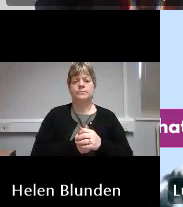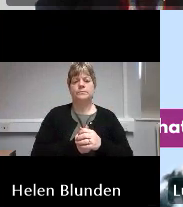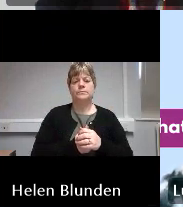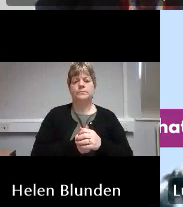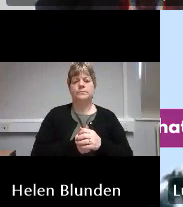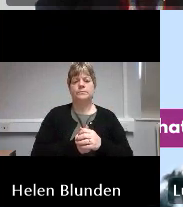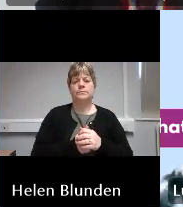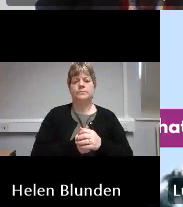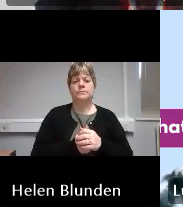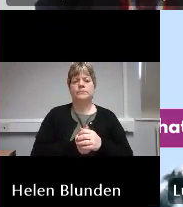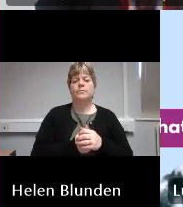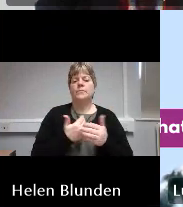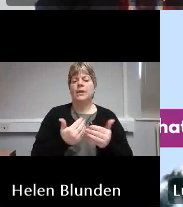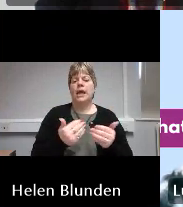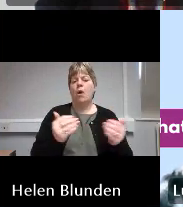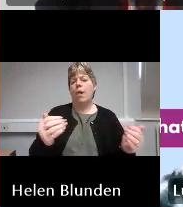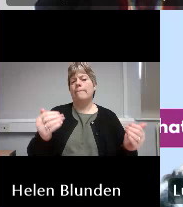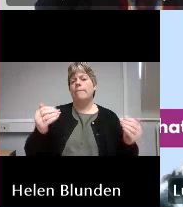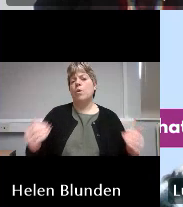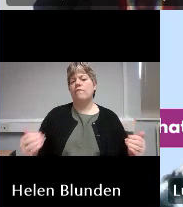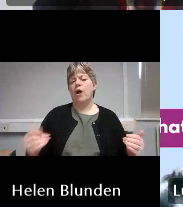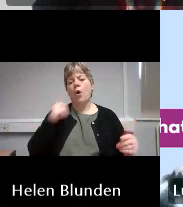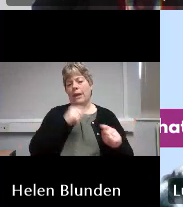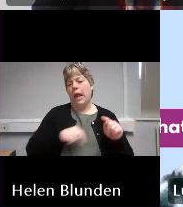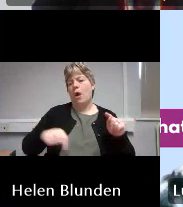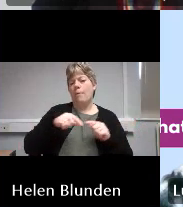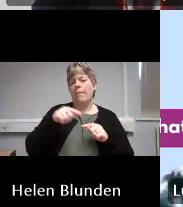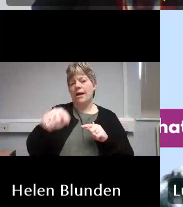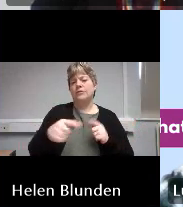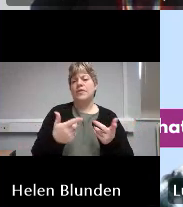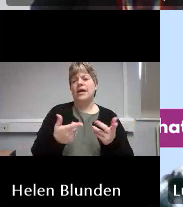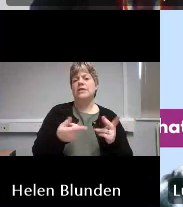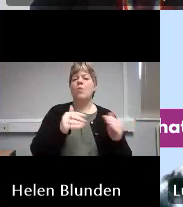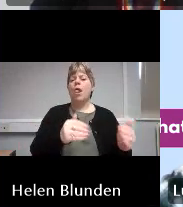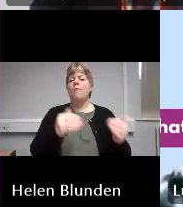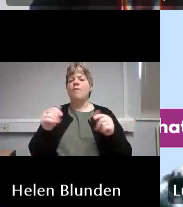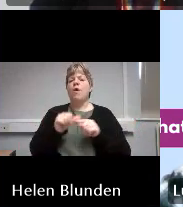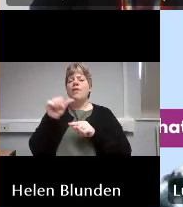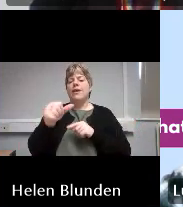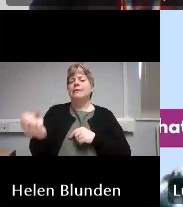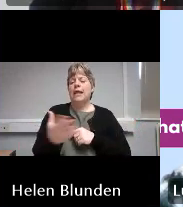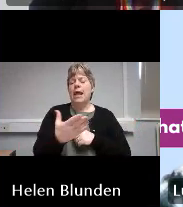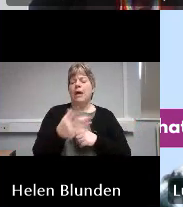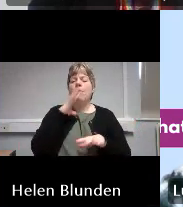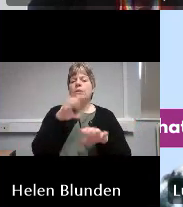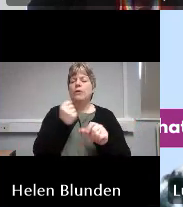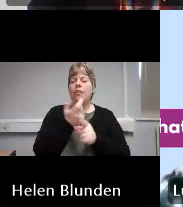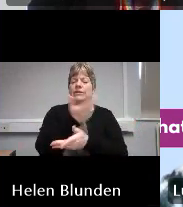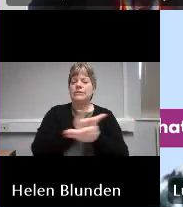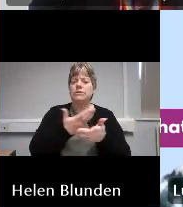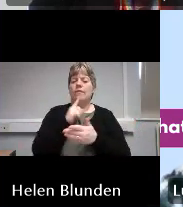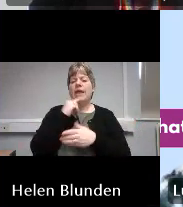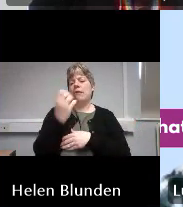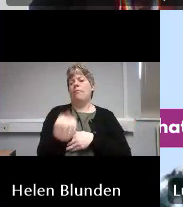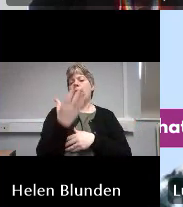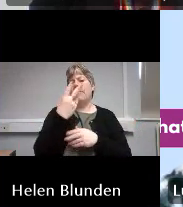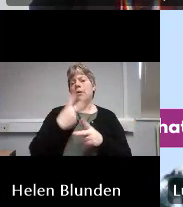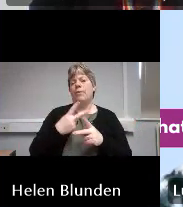I'm going to move on, but we can come back to this, can't we, Maggie? If we move on to the next slide, and then when we start the discussion, we can pop this back up